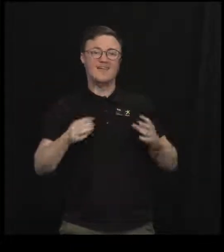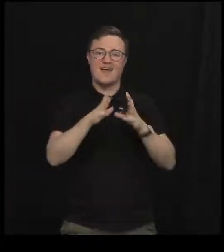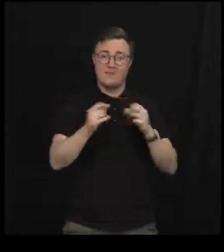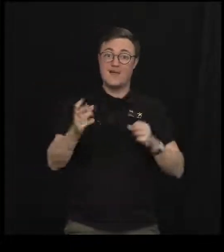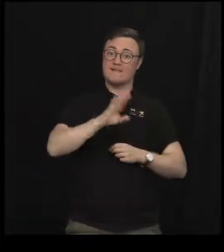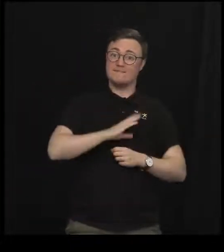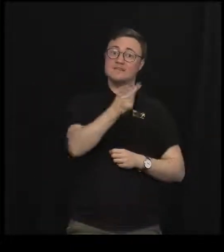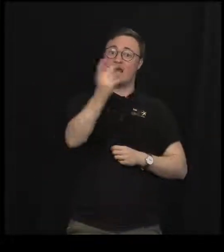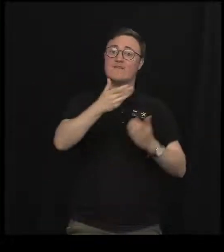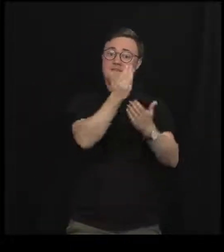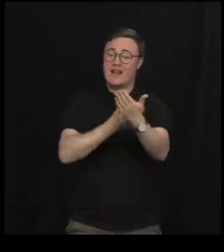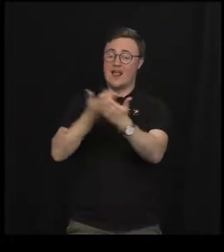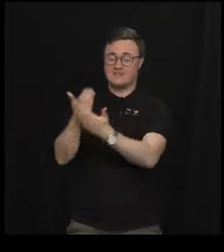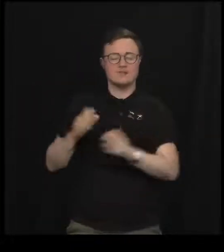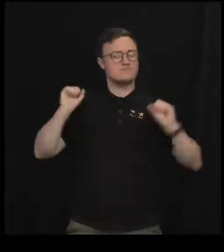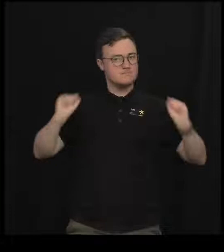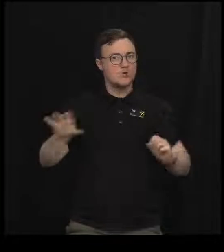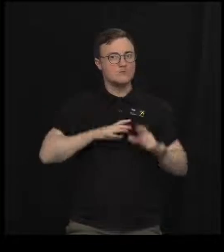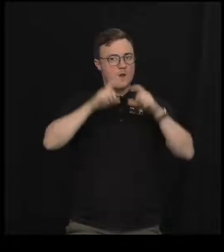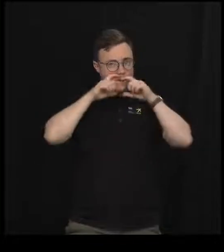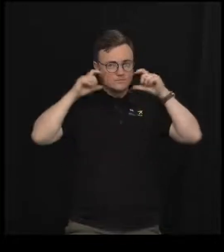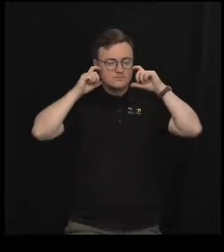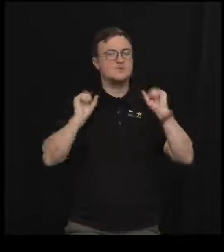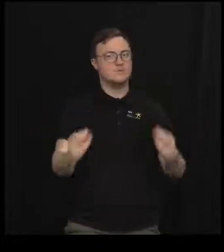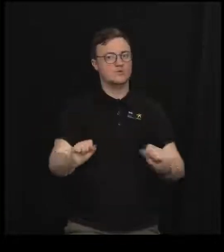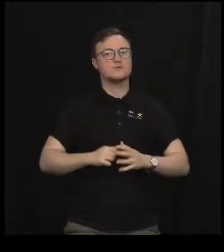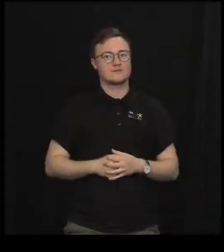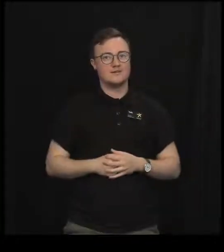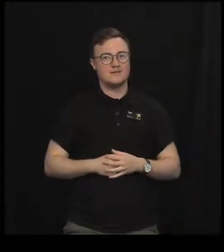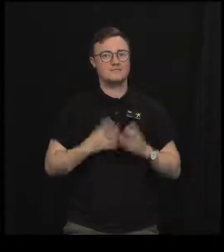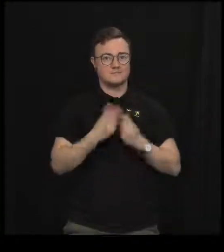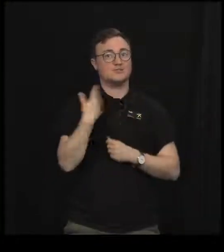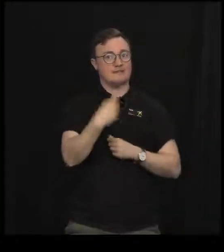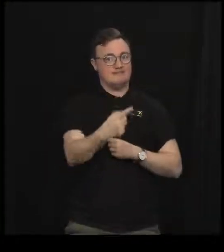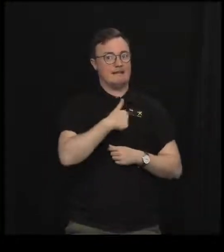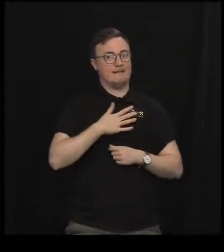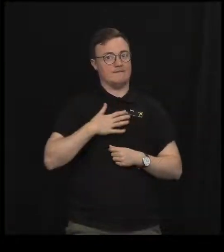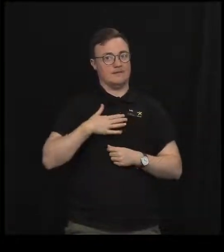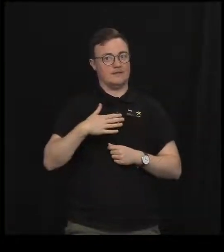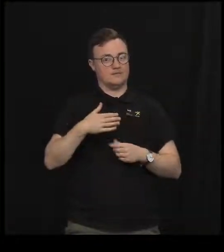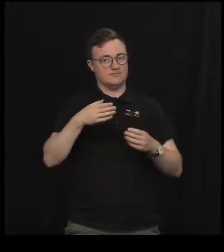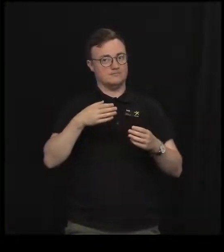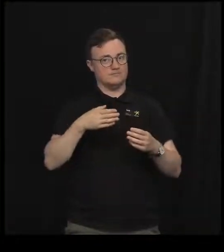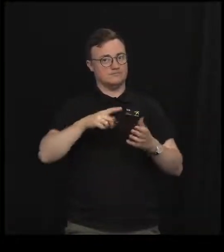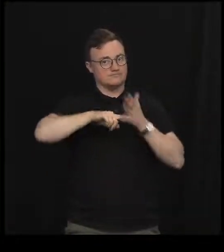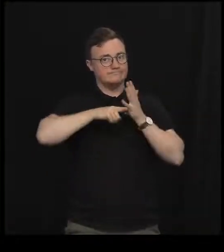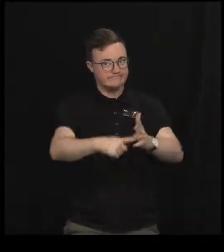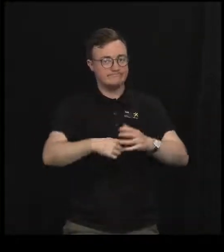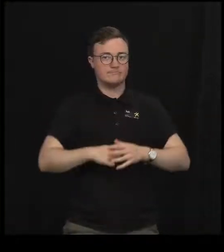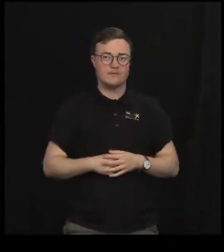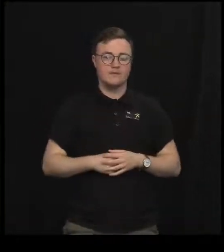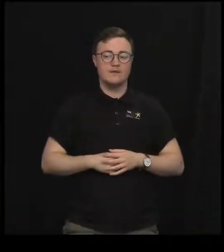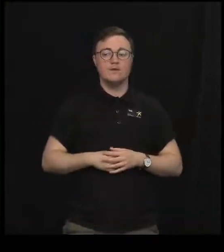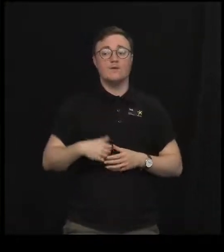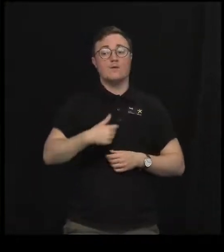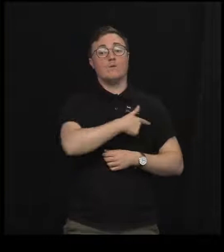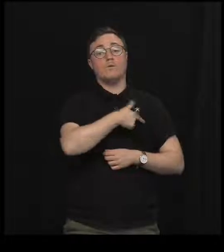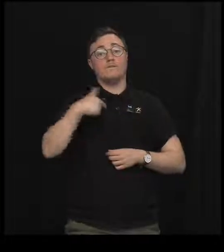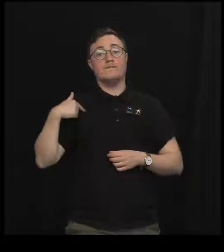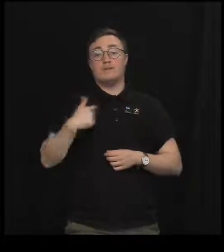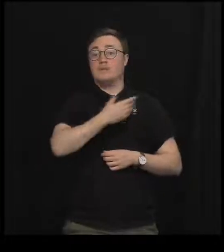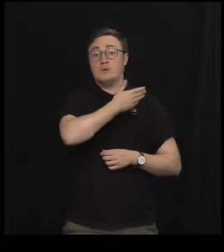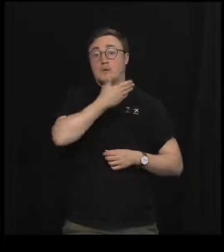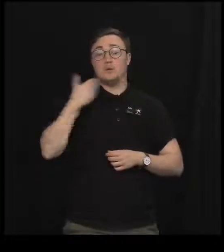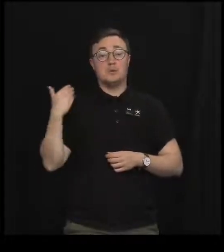we work in the global south. So that's the first bit. And to me, we haven't seen the beginning of